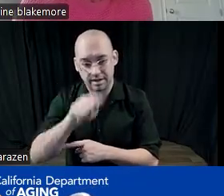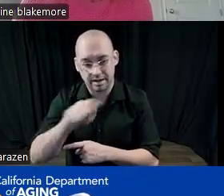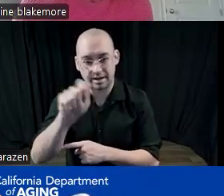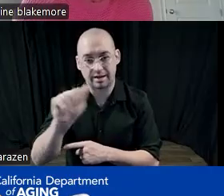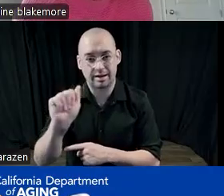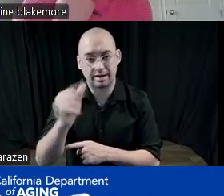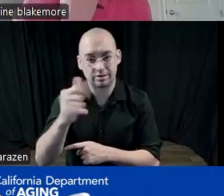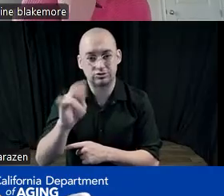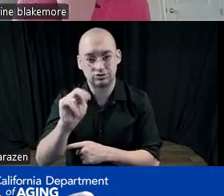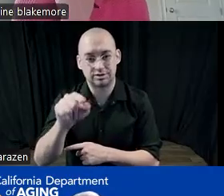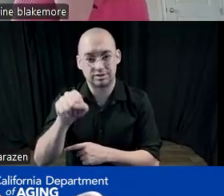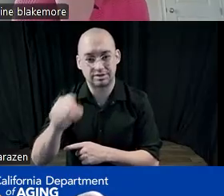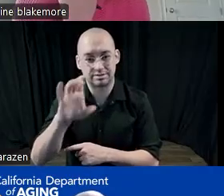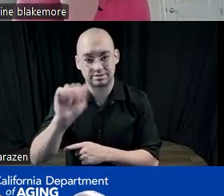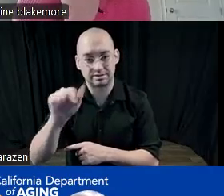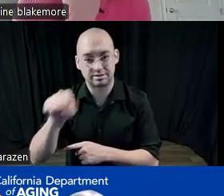engage@aging.ca.gov.